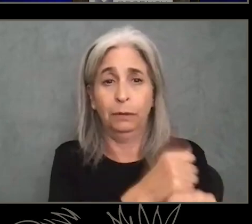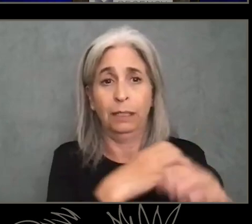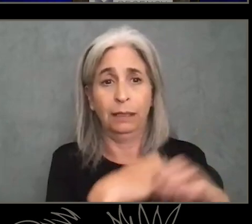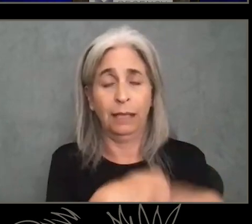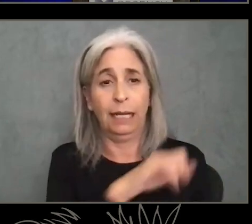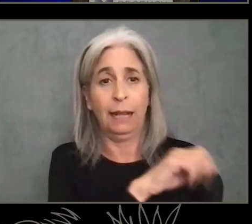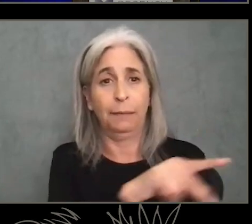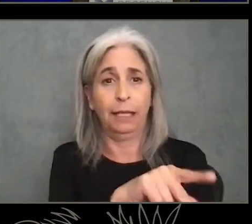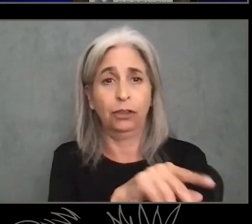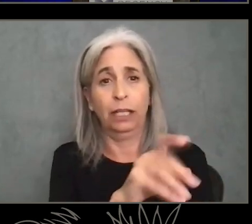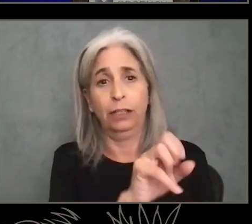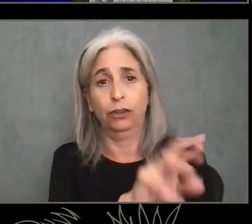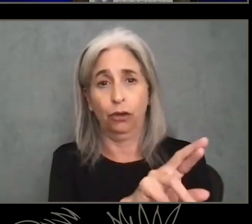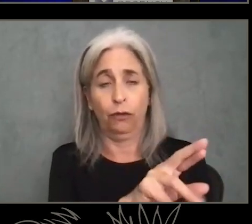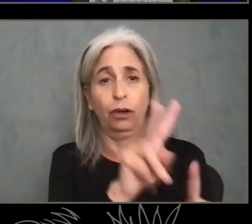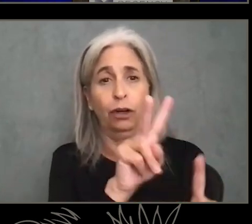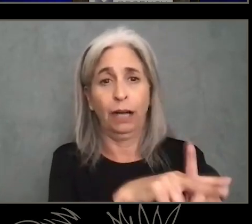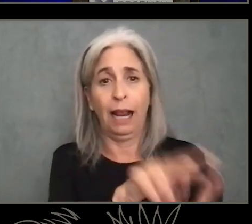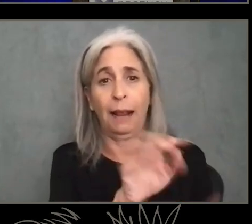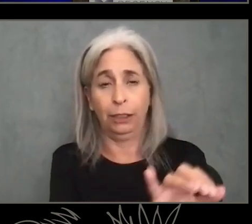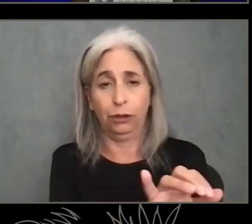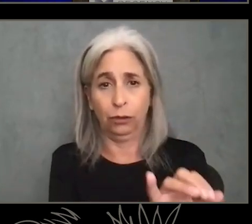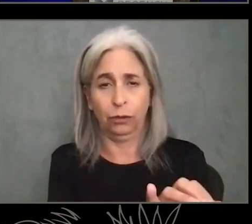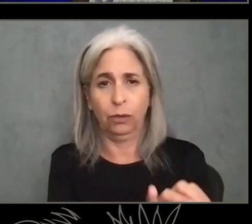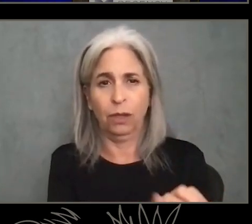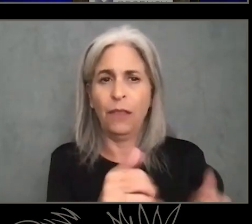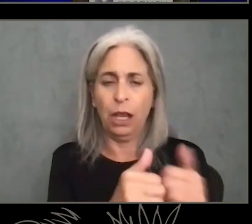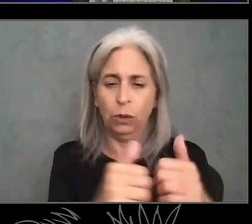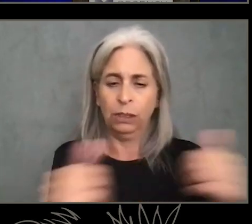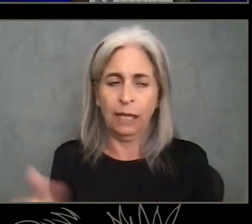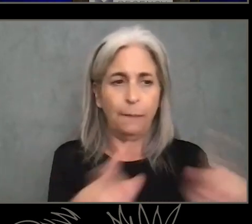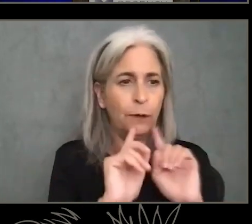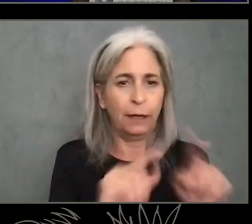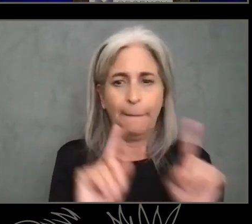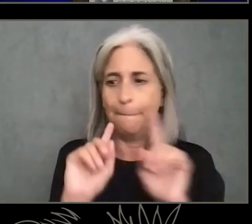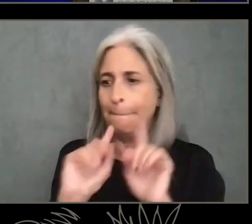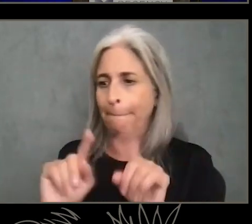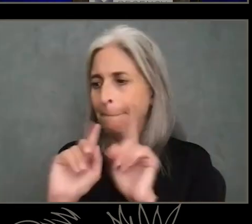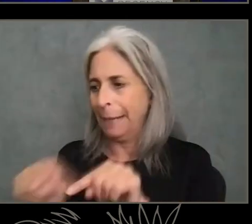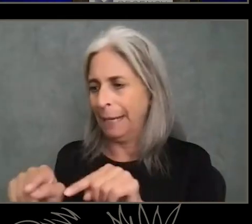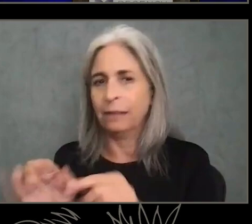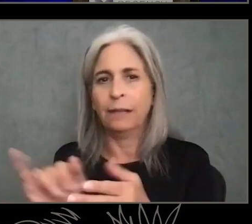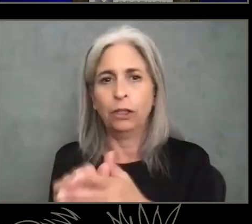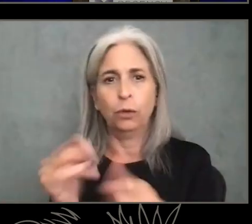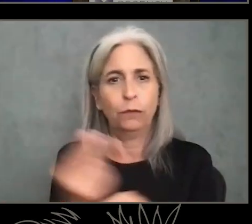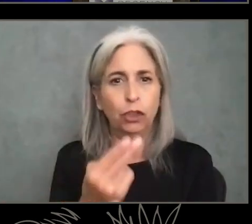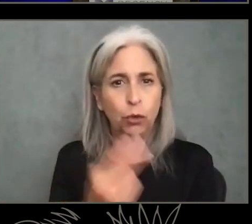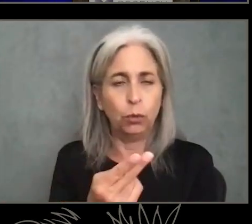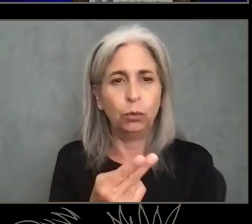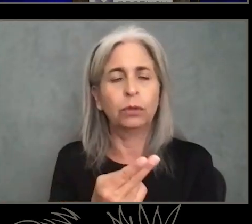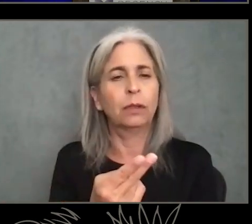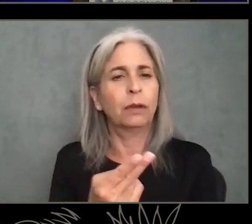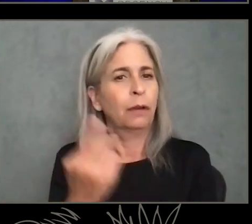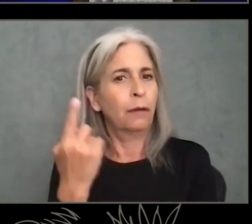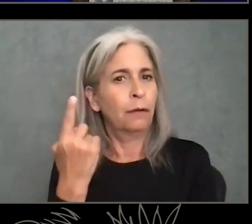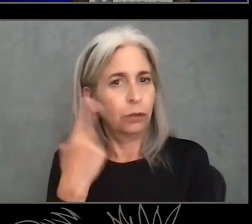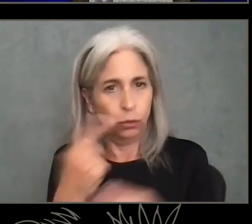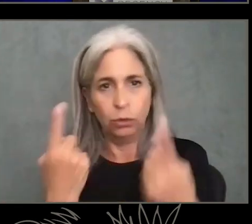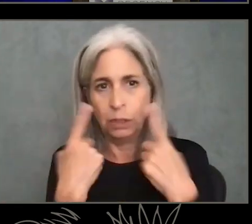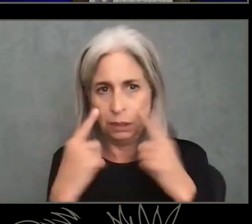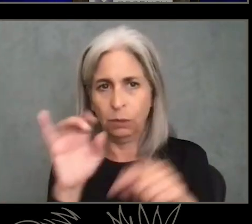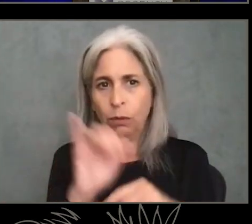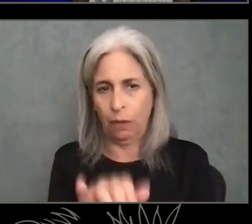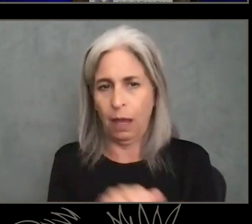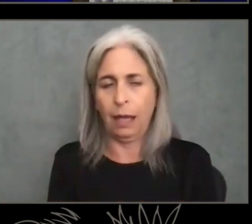and a server application. So you have these like separate commands that you have to do to do that.